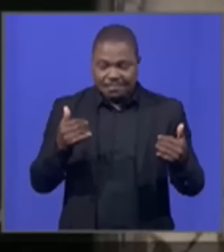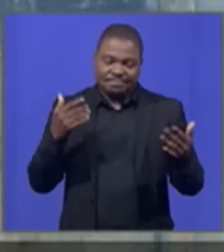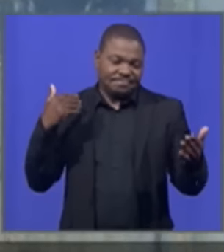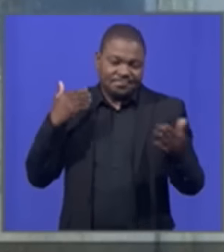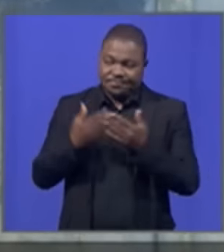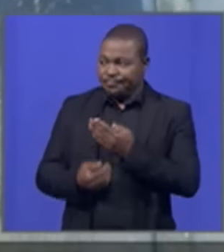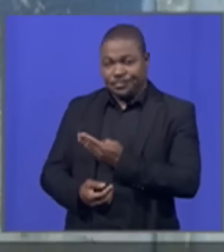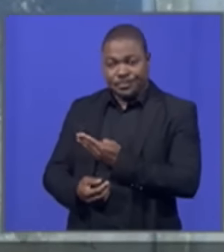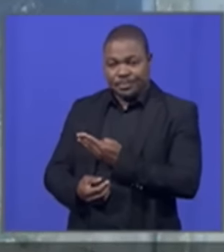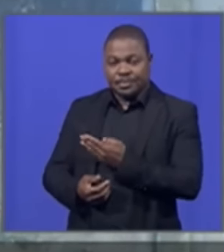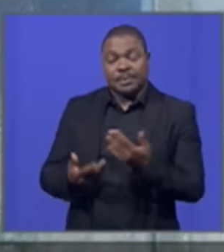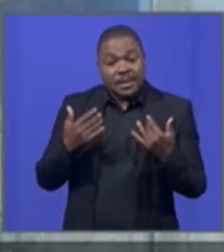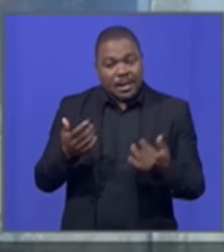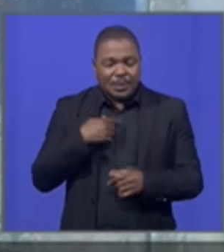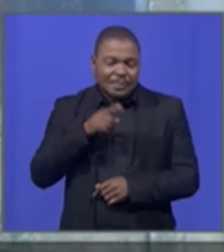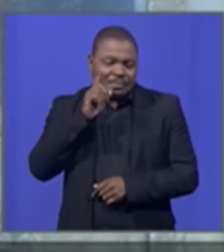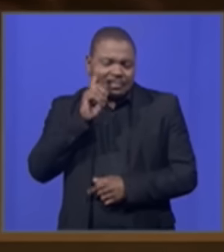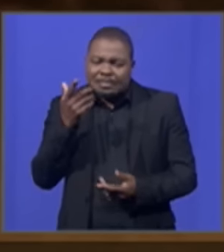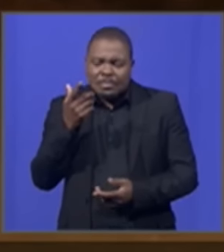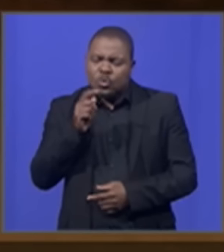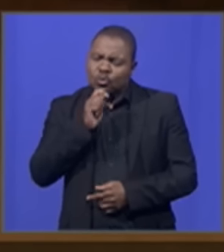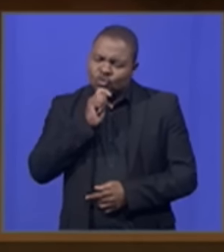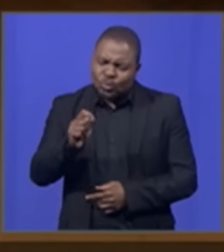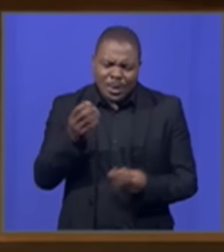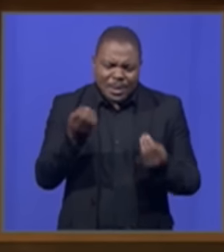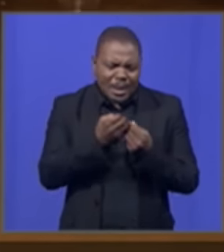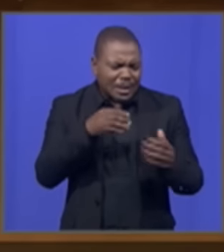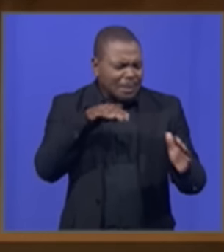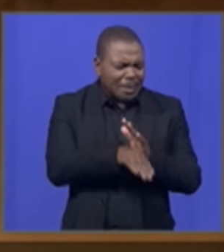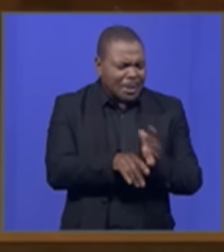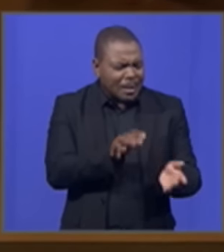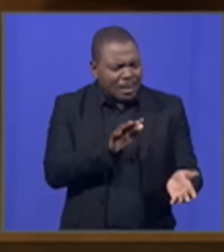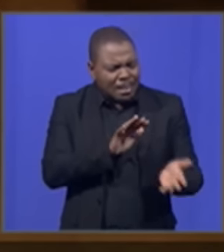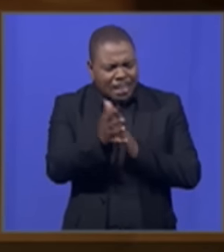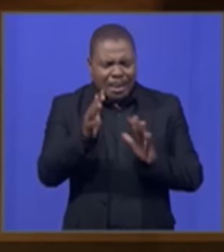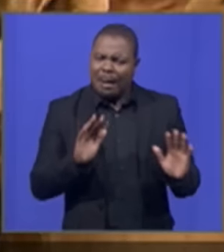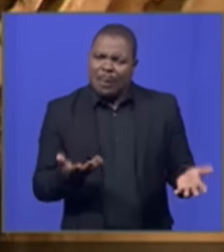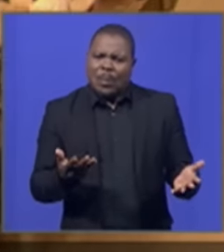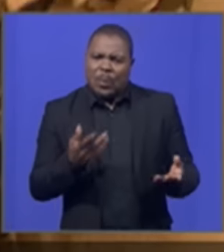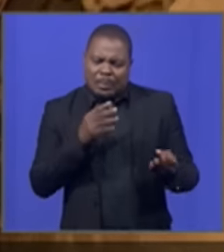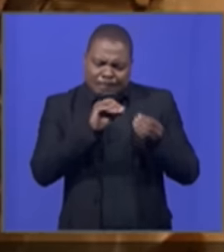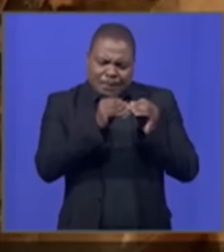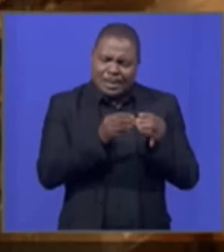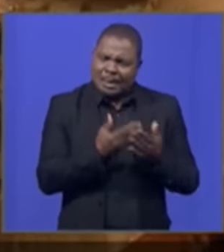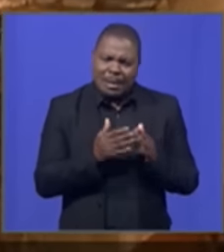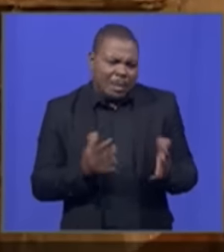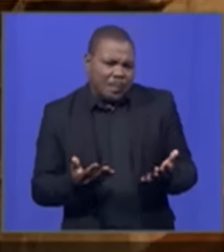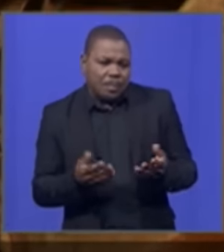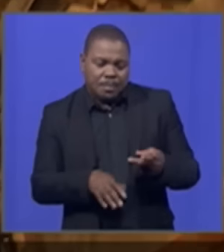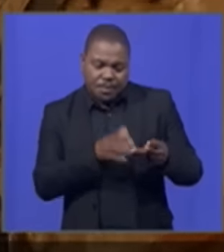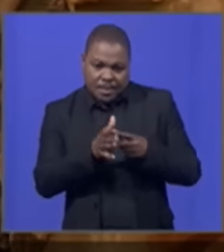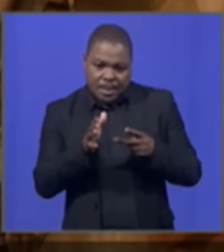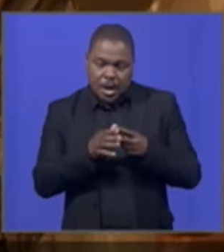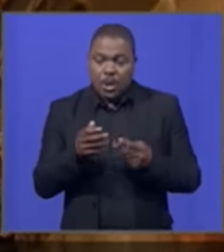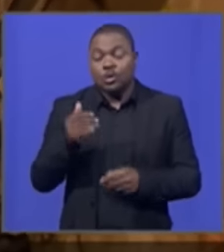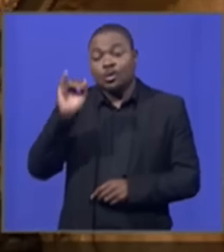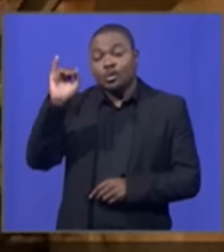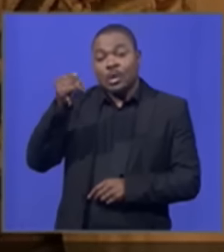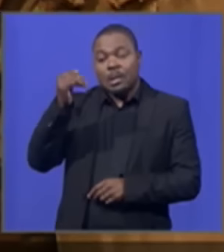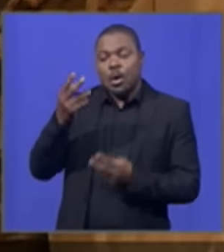mme potso ke gore dilo di senyegile fa kae mme di ka siamisiwa jang. Mme jaaka letsholo la gore ke mang yo e tla nna meera o mošwa